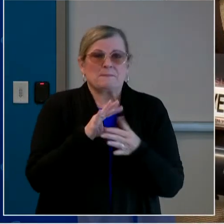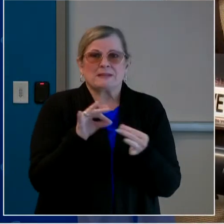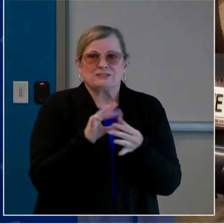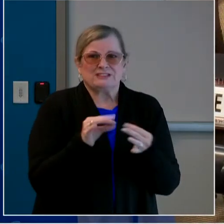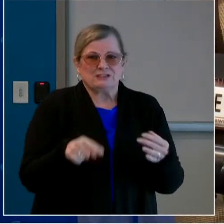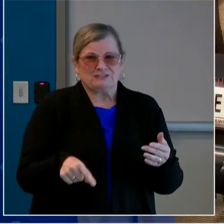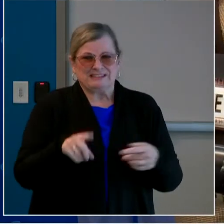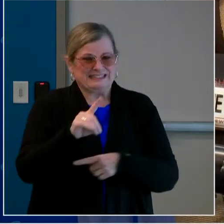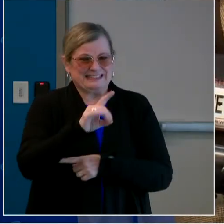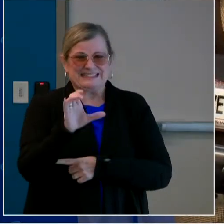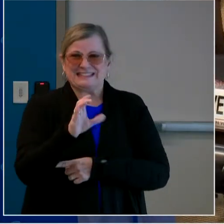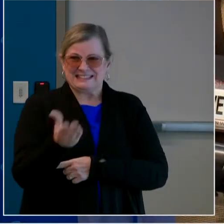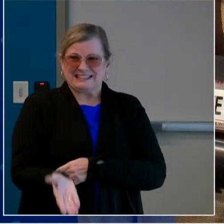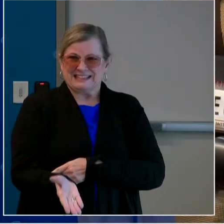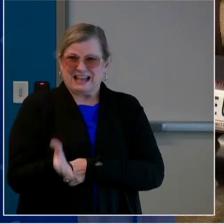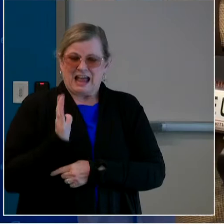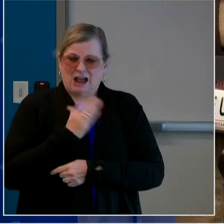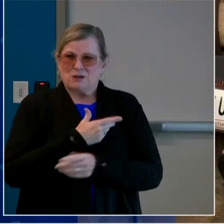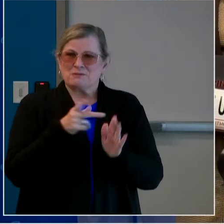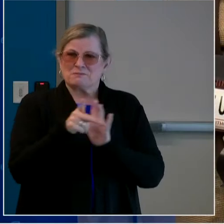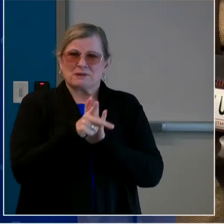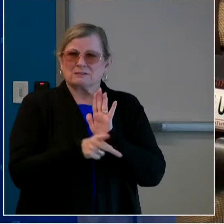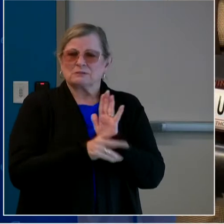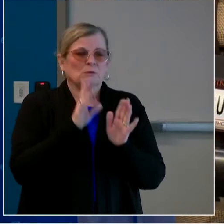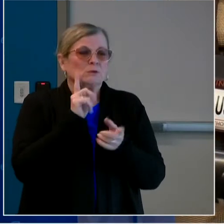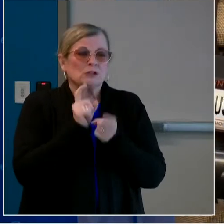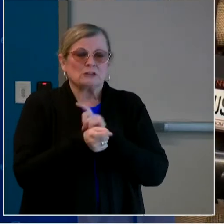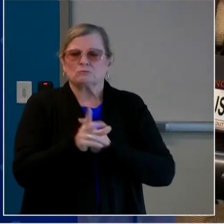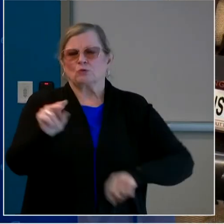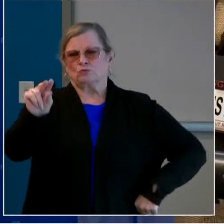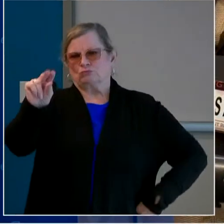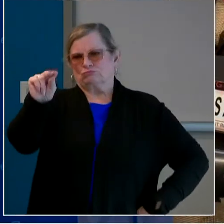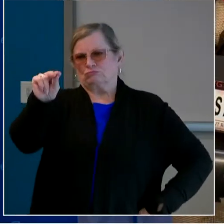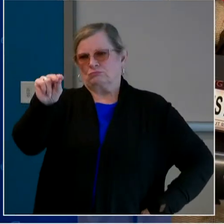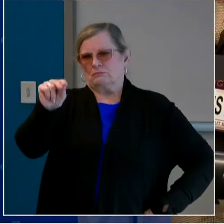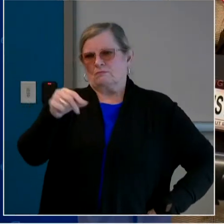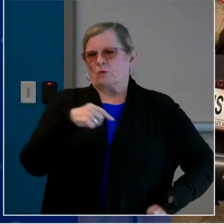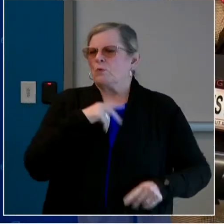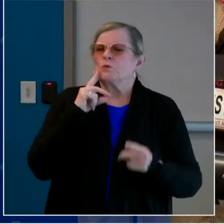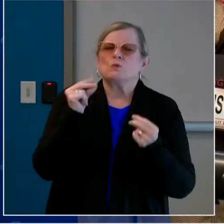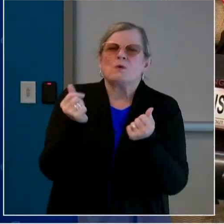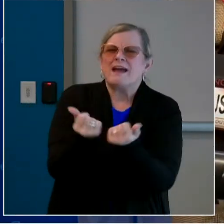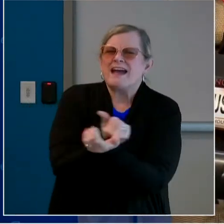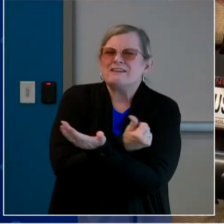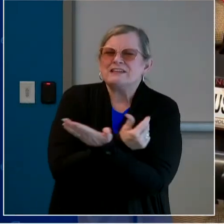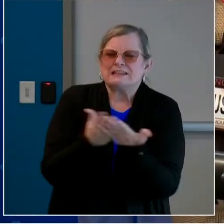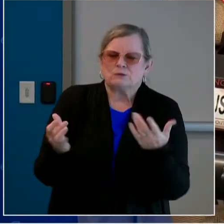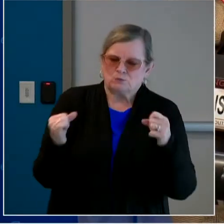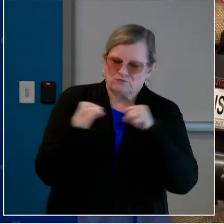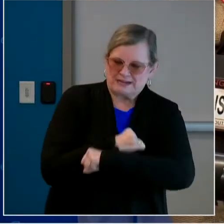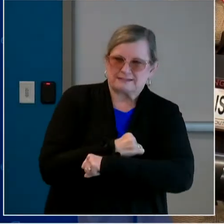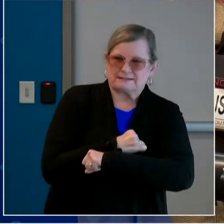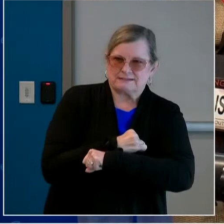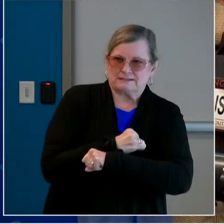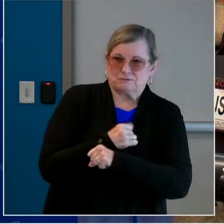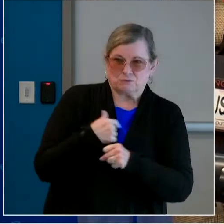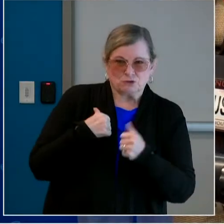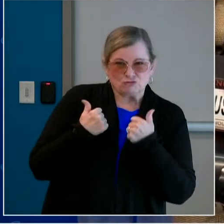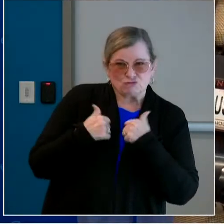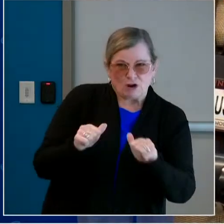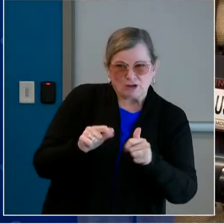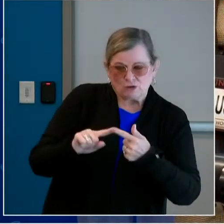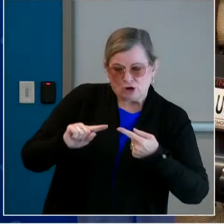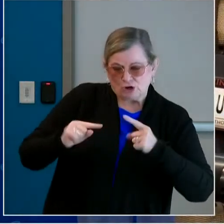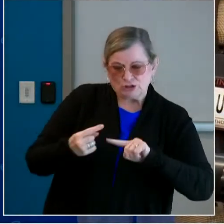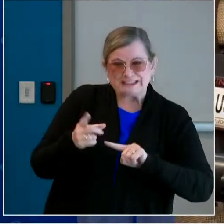our policy isn't going to change, and that we will do everything to fight those who may want to bring mischief on the district. I want to add this as